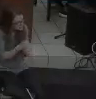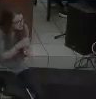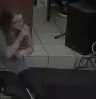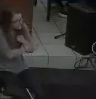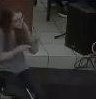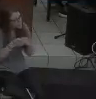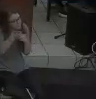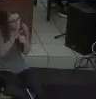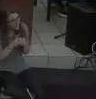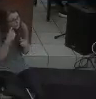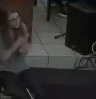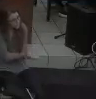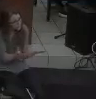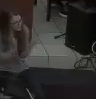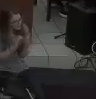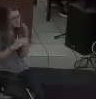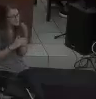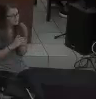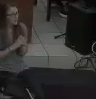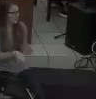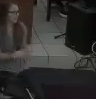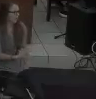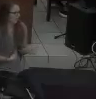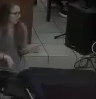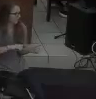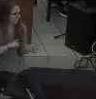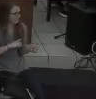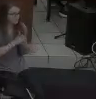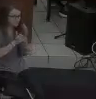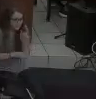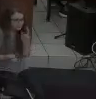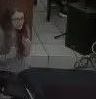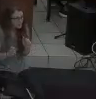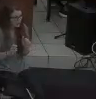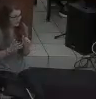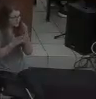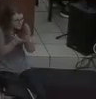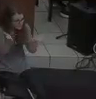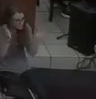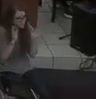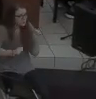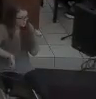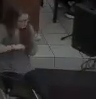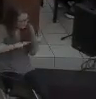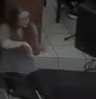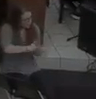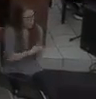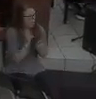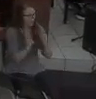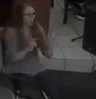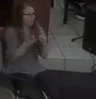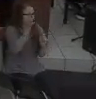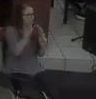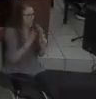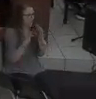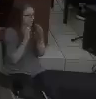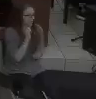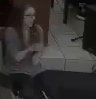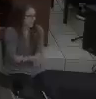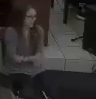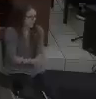and all of us everywhere, because we're all the people of God. Amen.